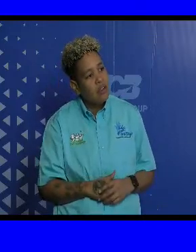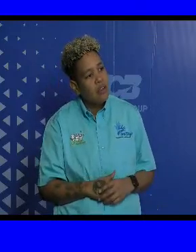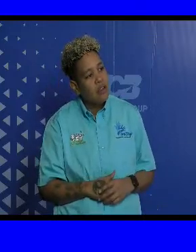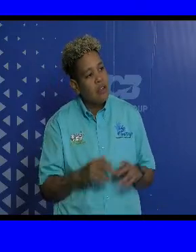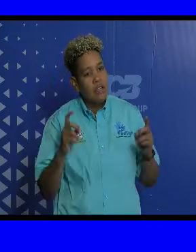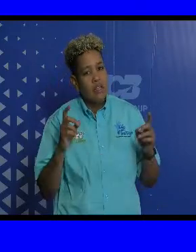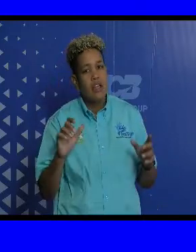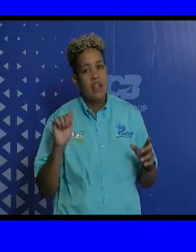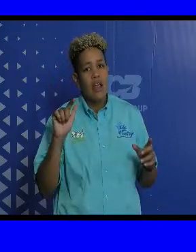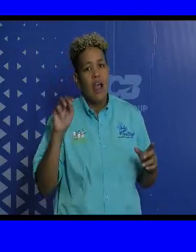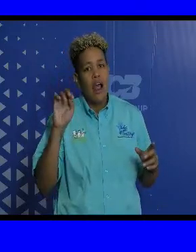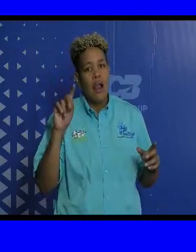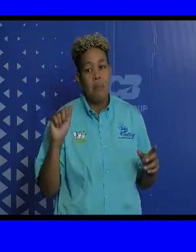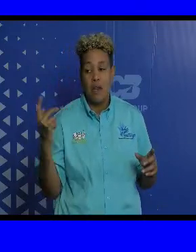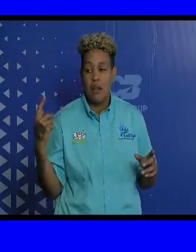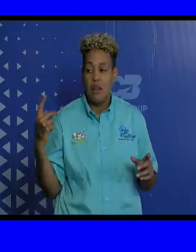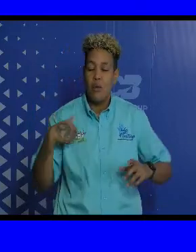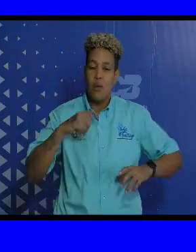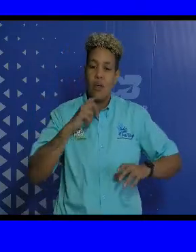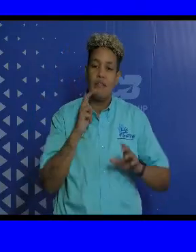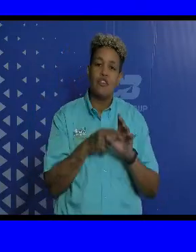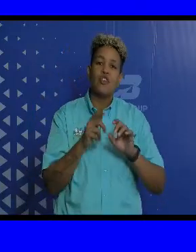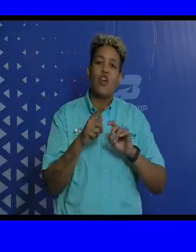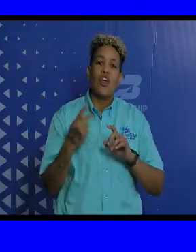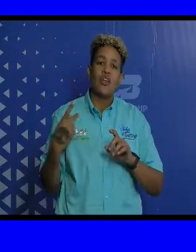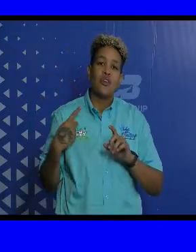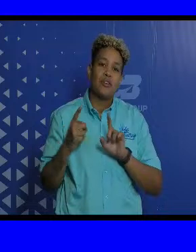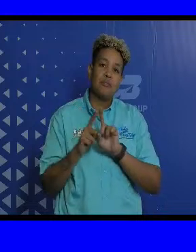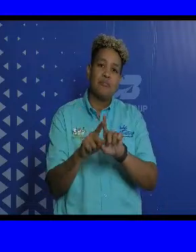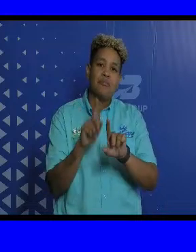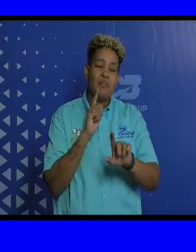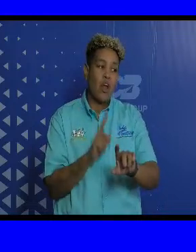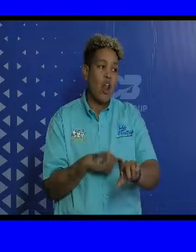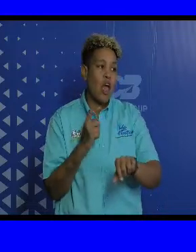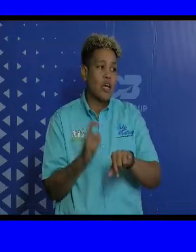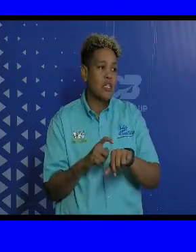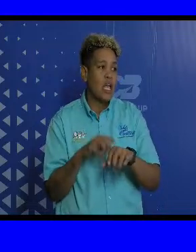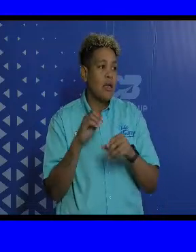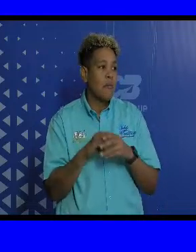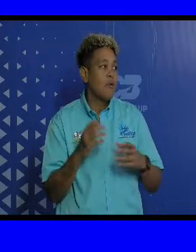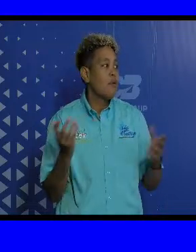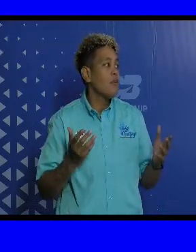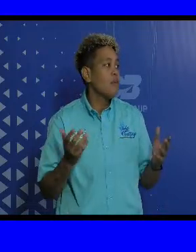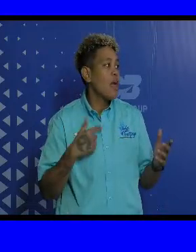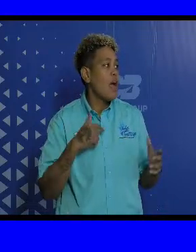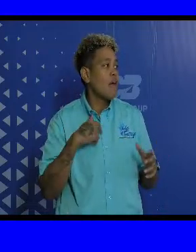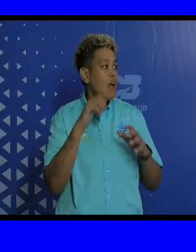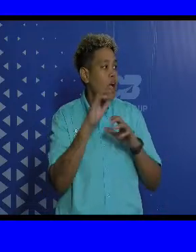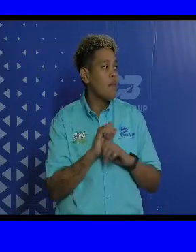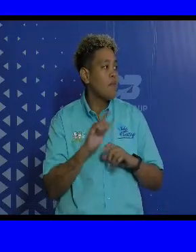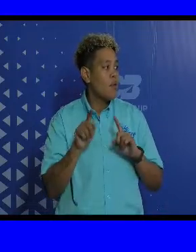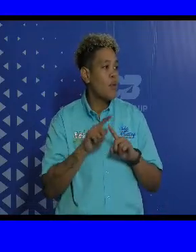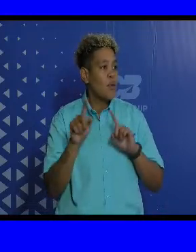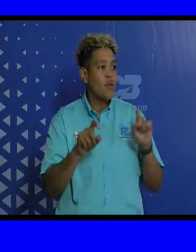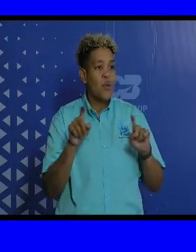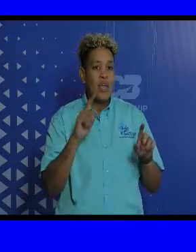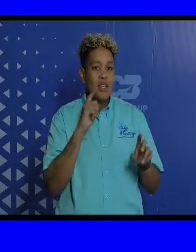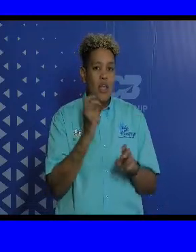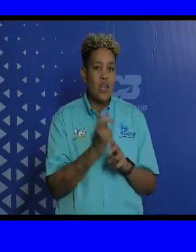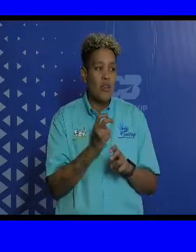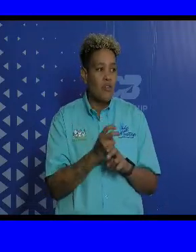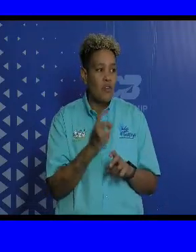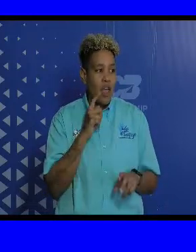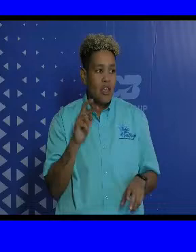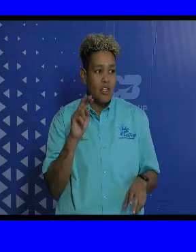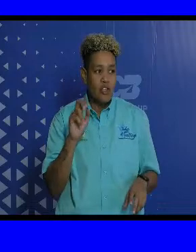Director Almeida and myself, we have been joined at the hip for a very long time. And what I have a habit, whenever the questions are hard, I say, Rob,